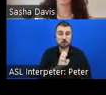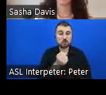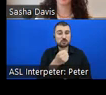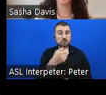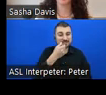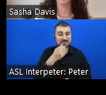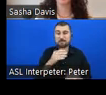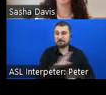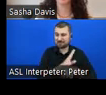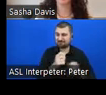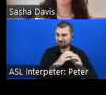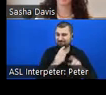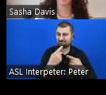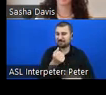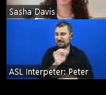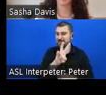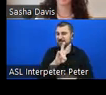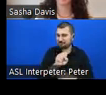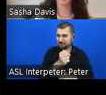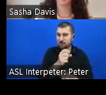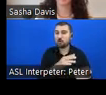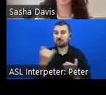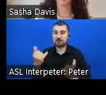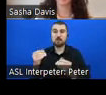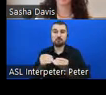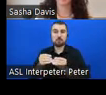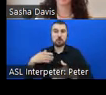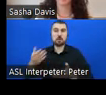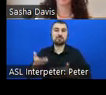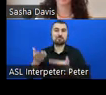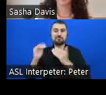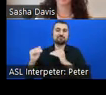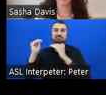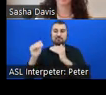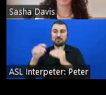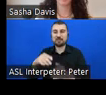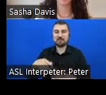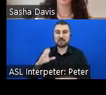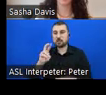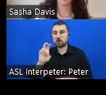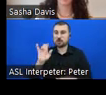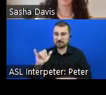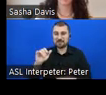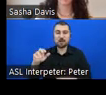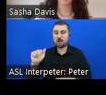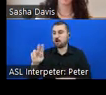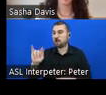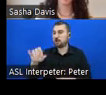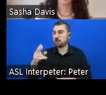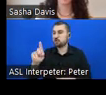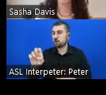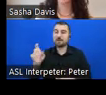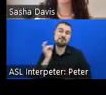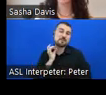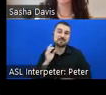since the 1970s, or more current upscale offerings like creamy artichoke and vodka Sicilian, feel